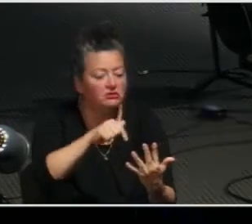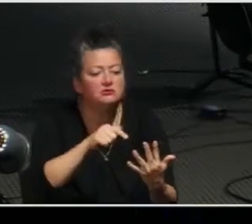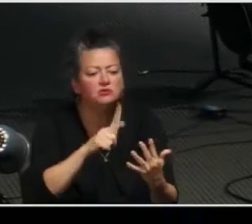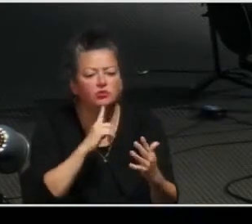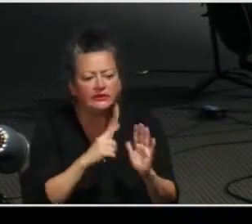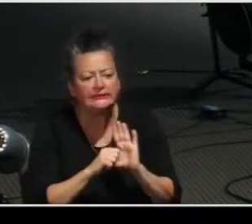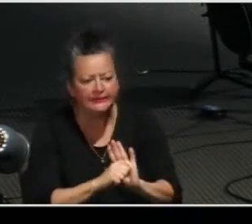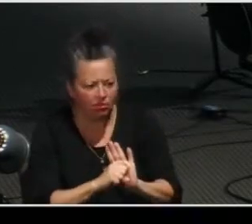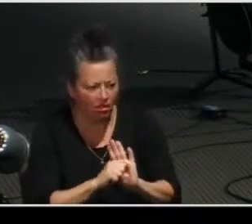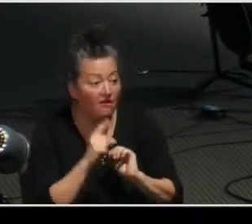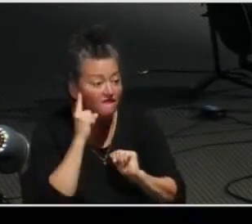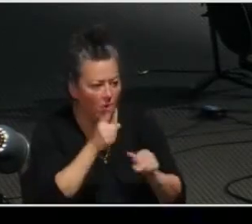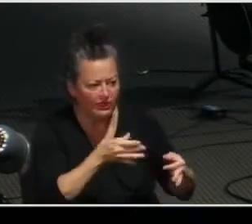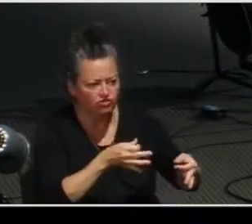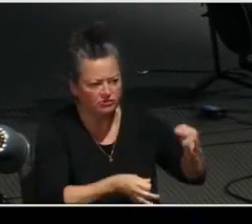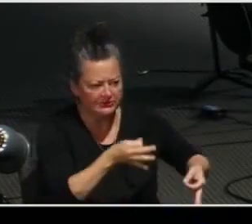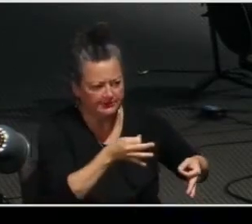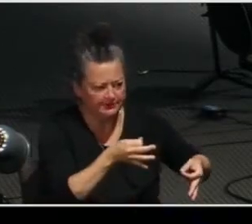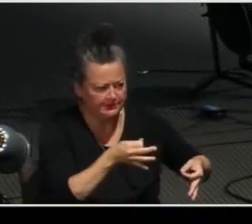Day.